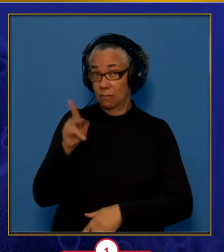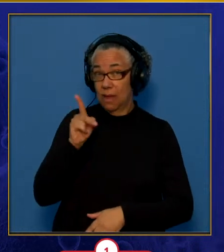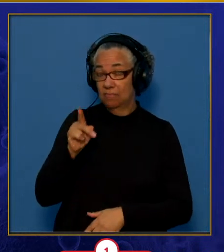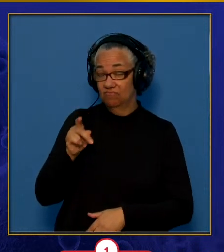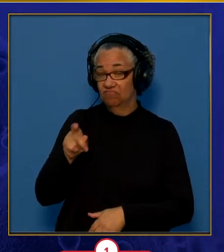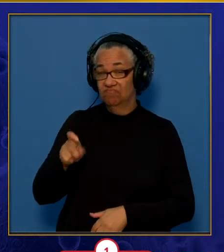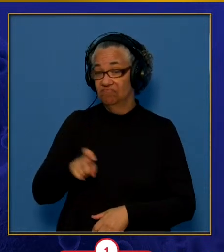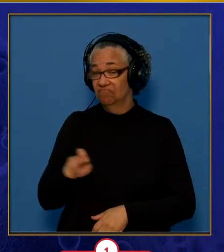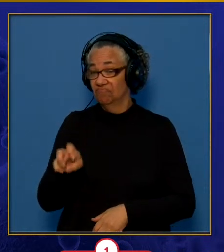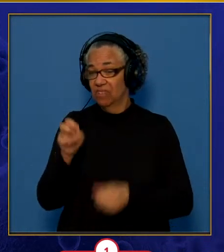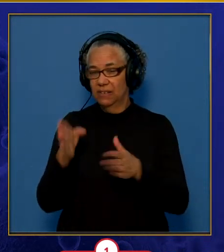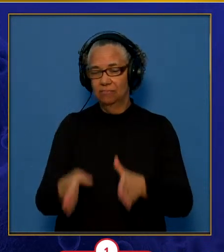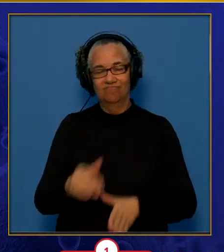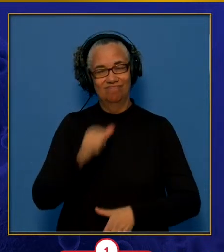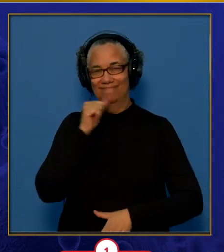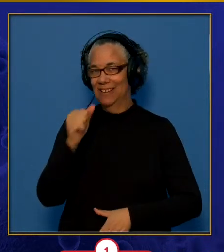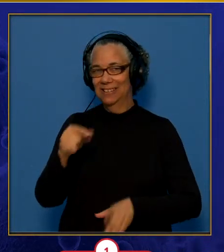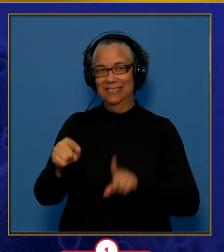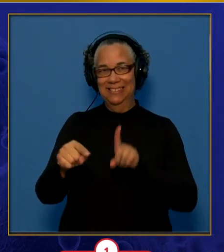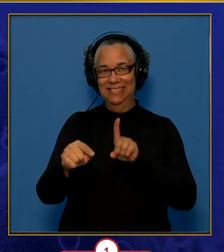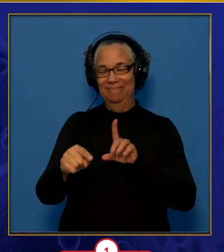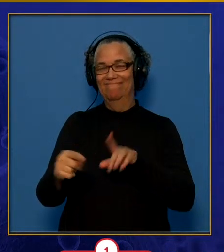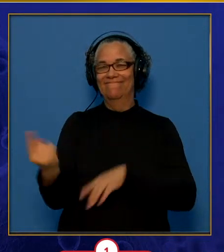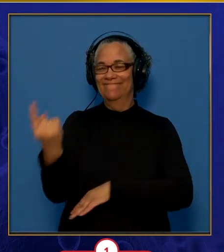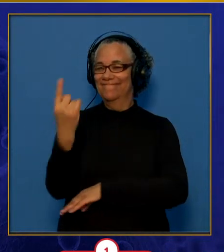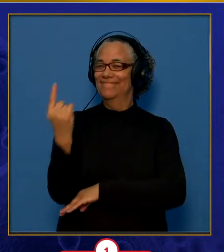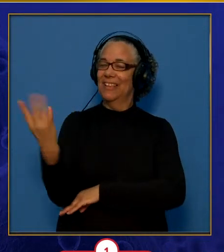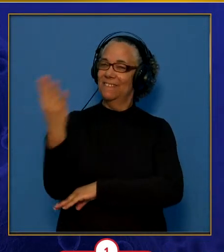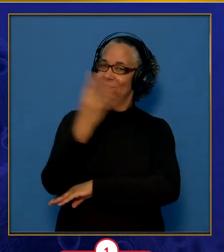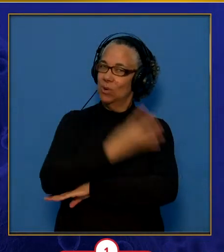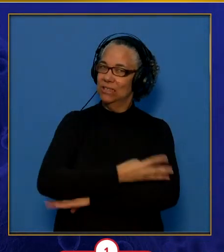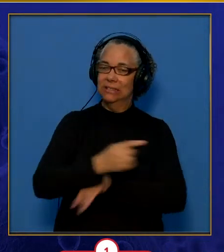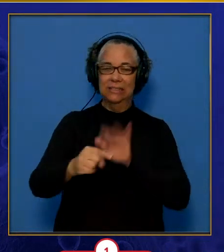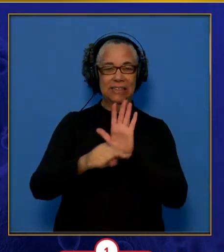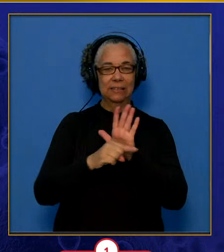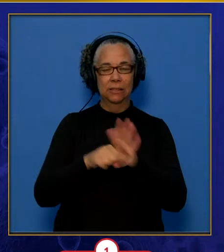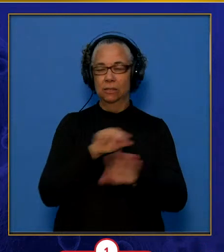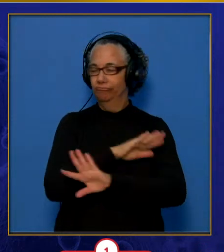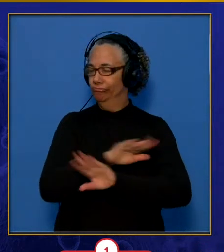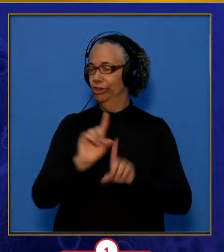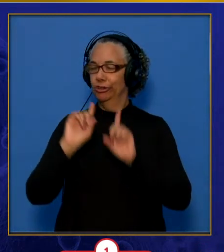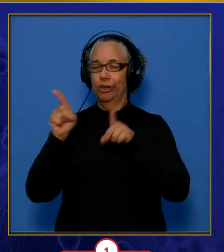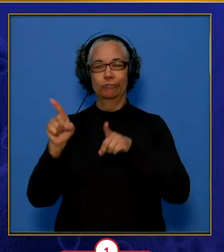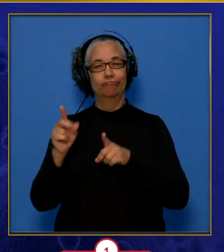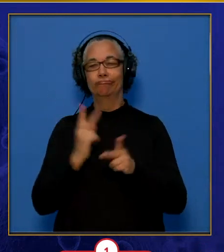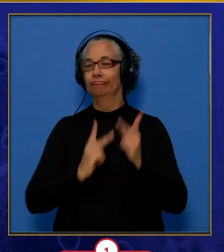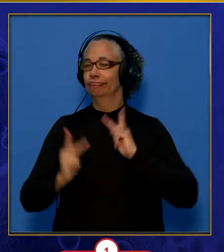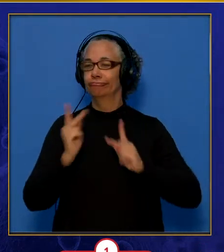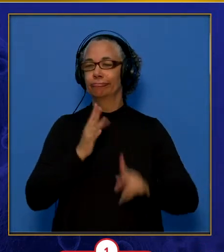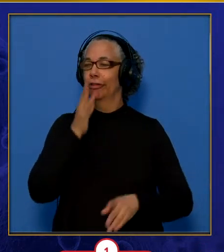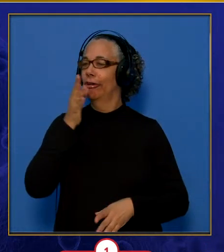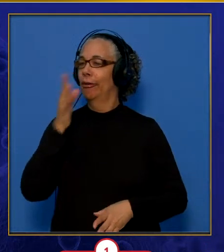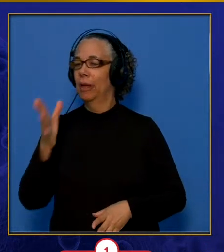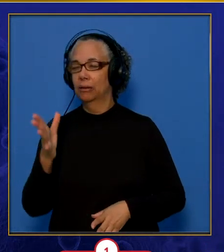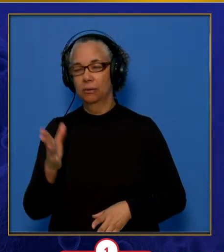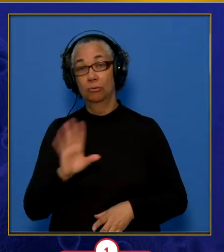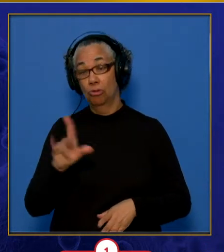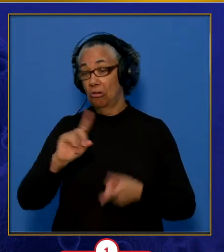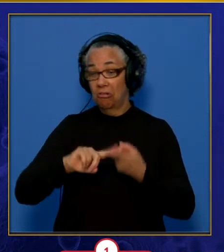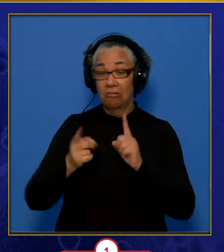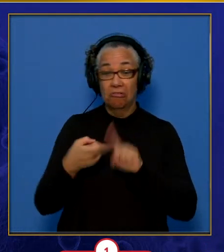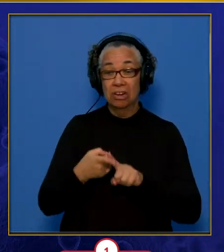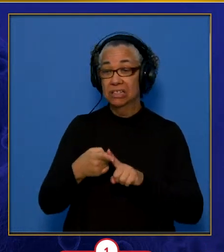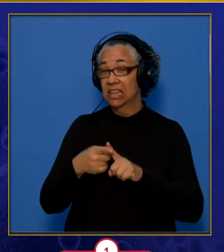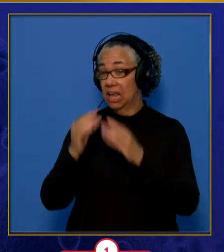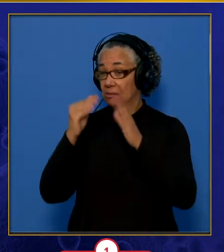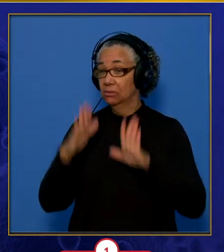day 14 result, do not go around to visit your grandmother at her house. Do not go over to your friend's house whose mother is going through